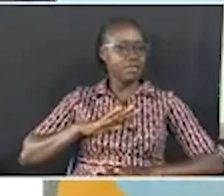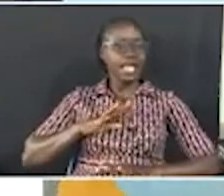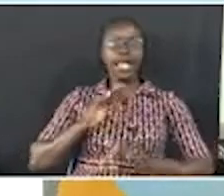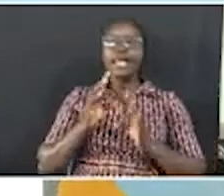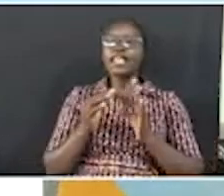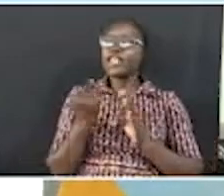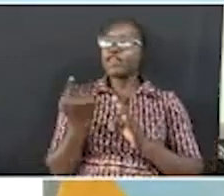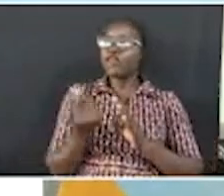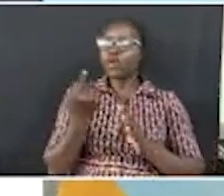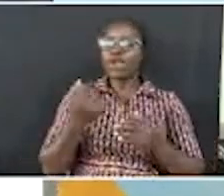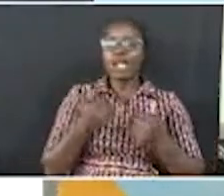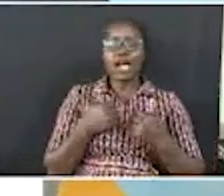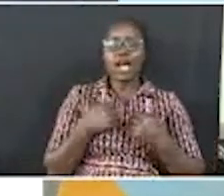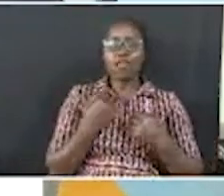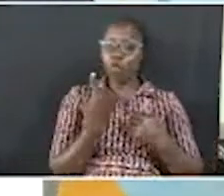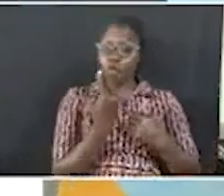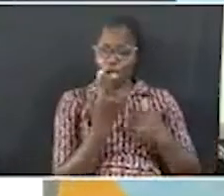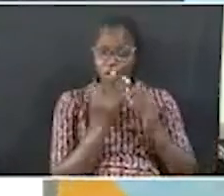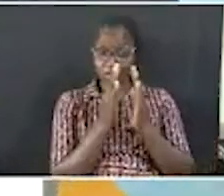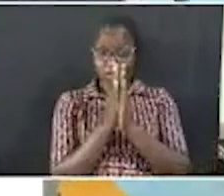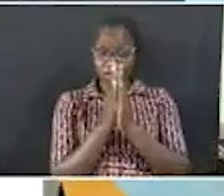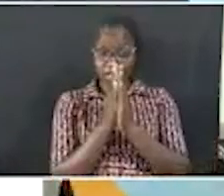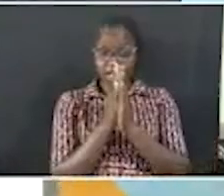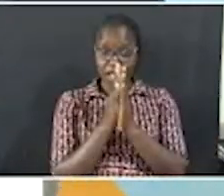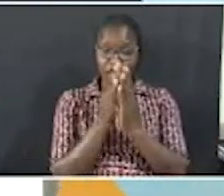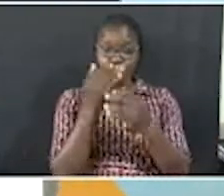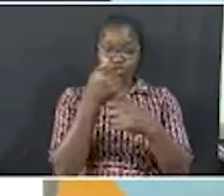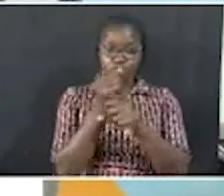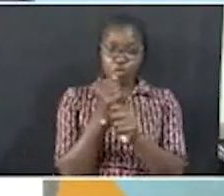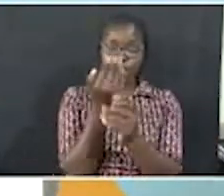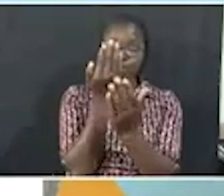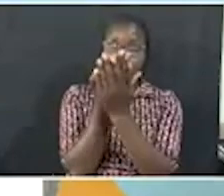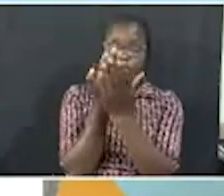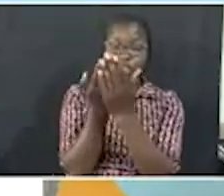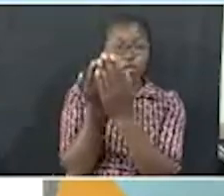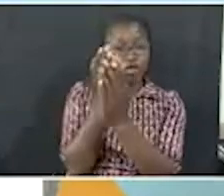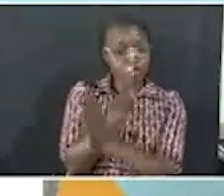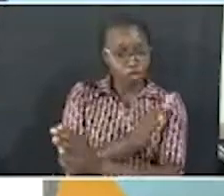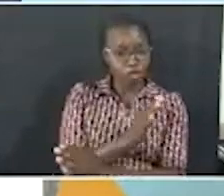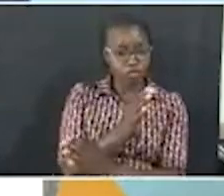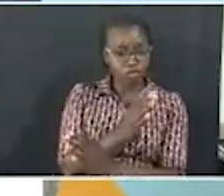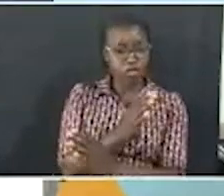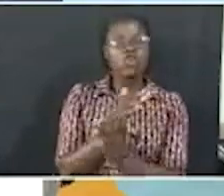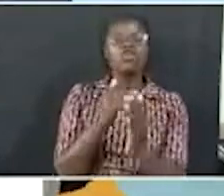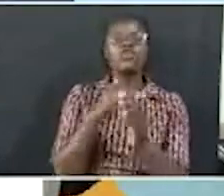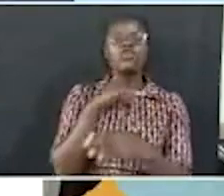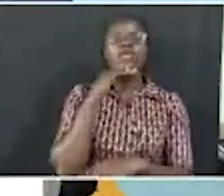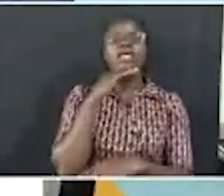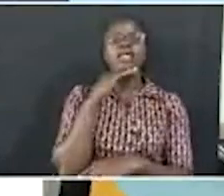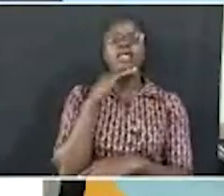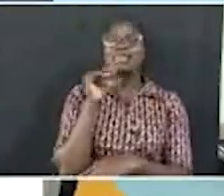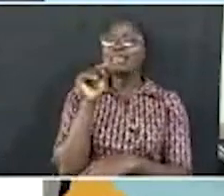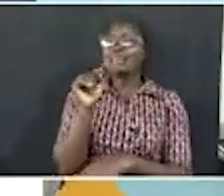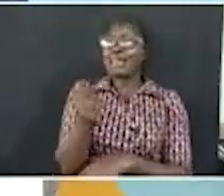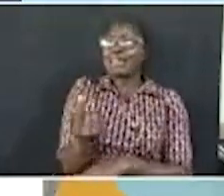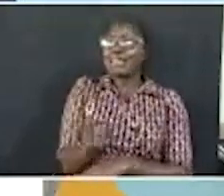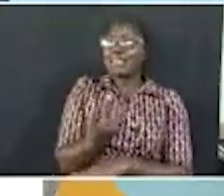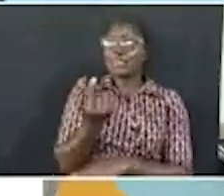If you only have one prayer to make before you die, that single